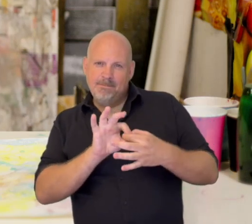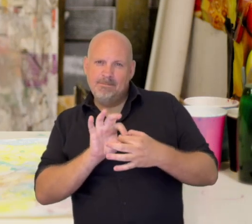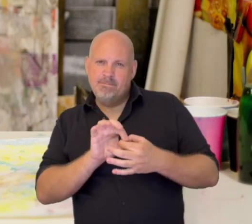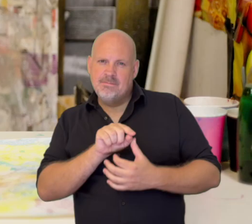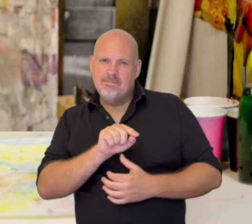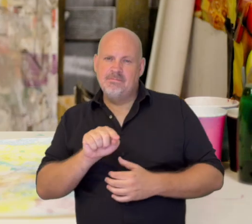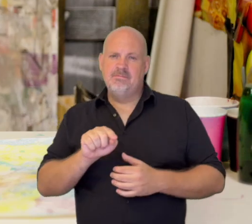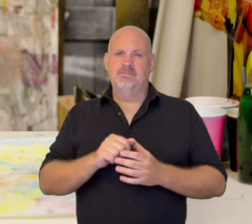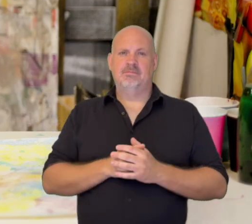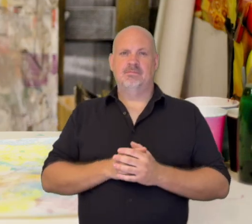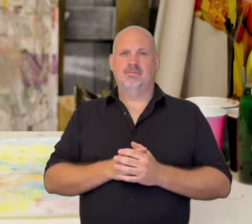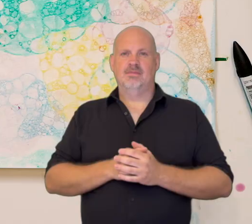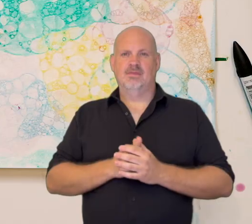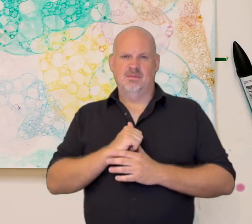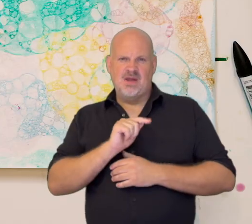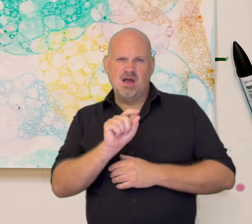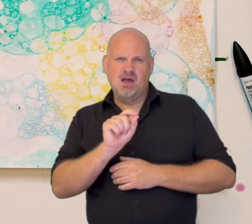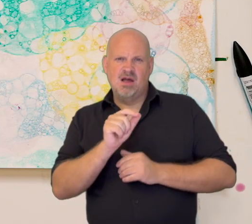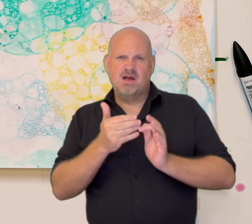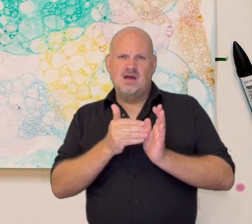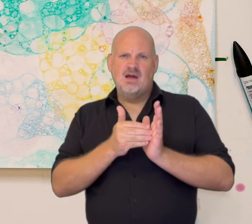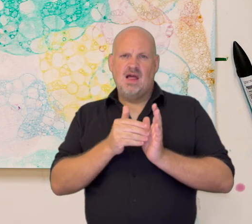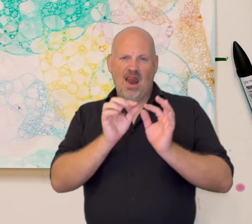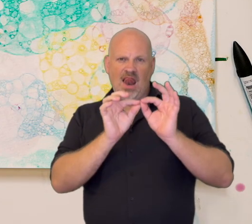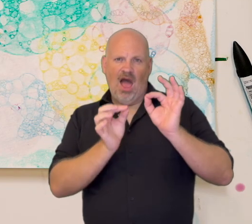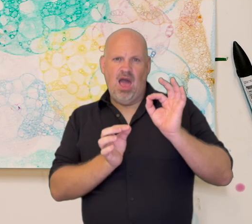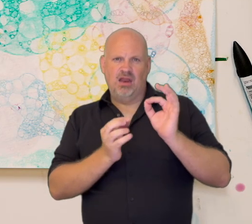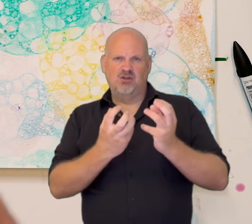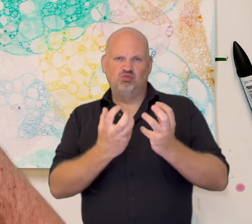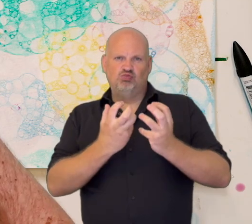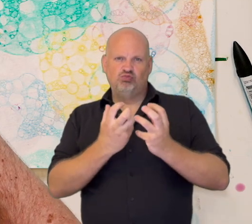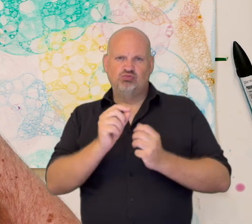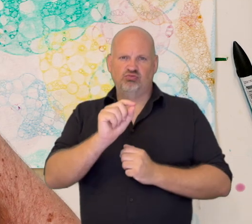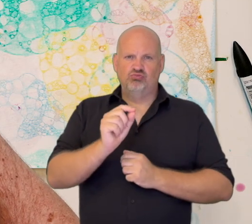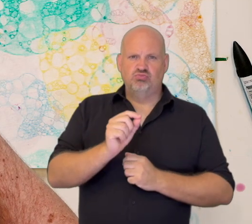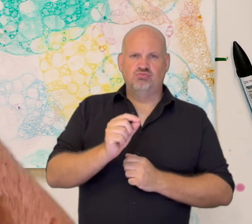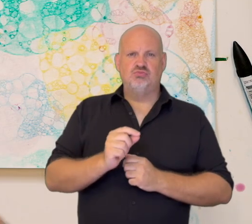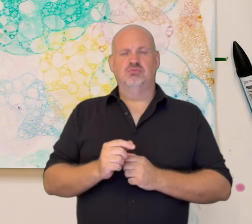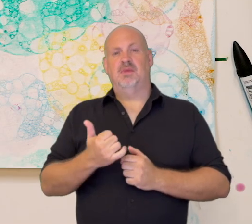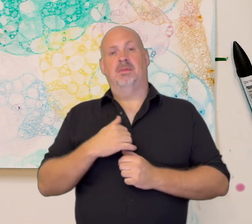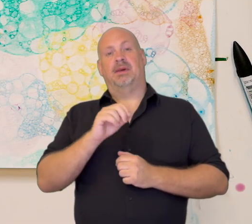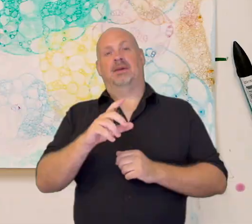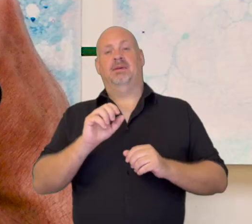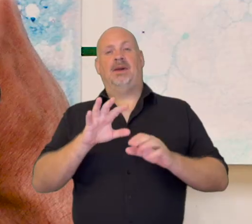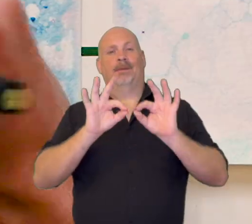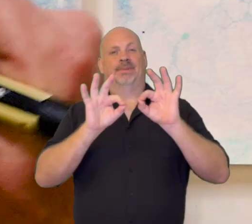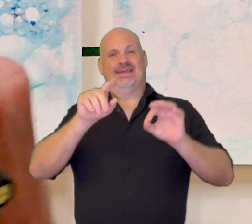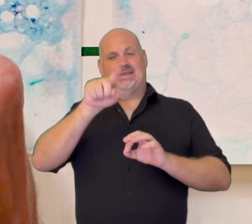form, and I might do some sharper lines in this one. So there's maybe a peace sign here,